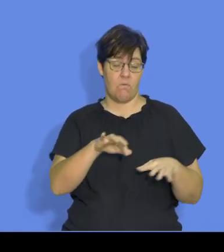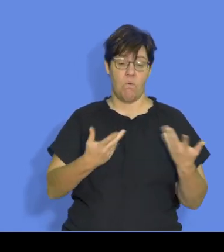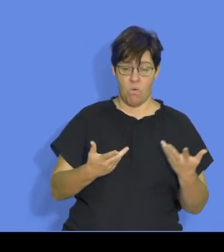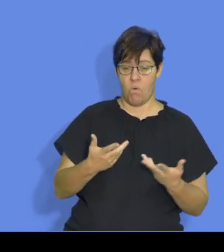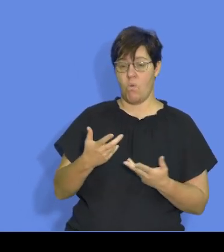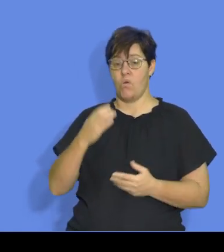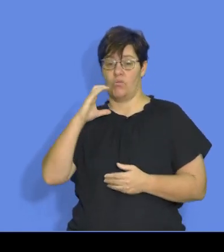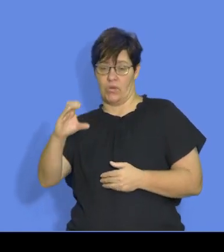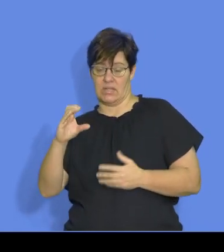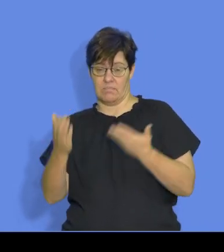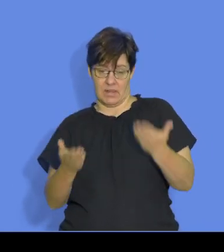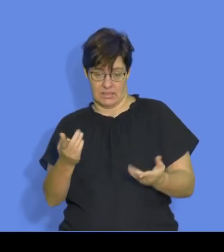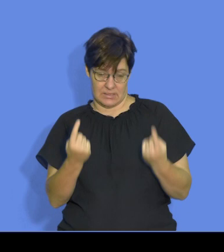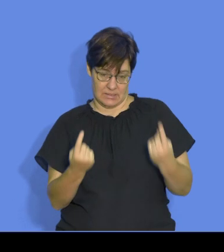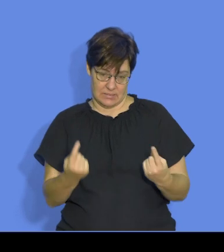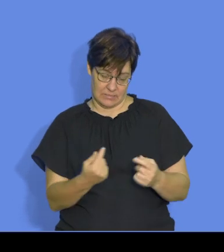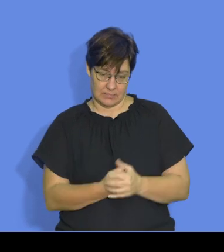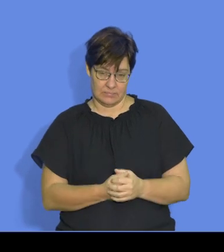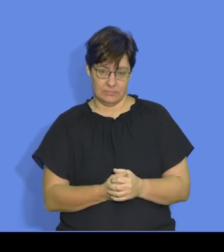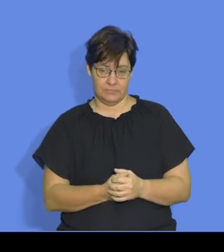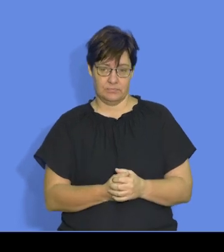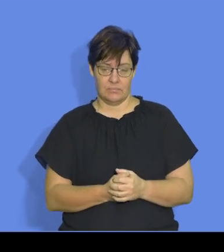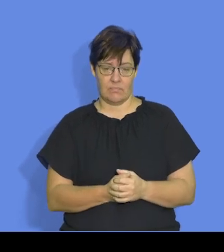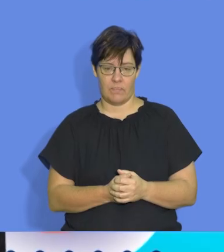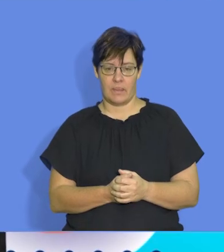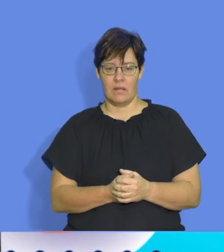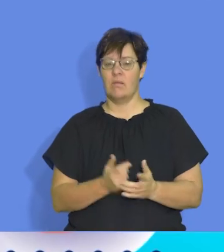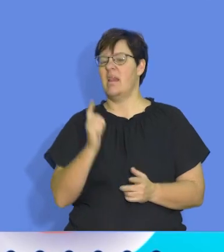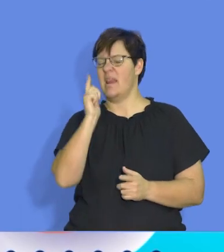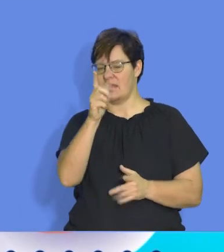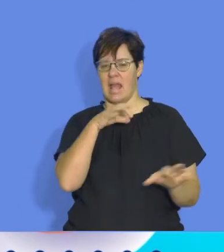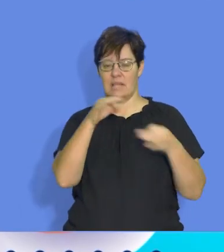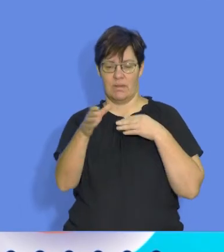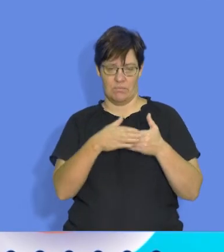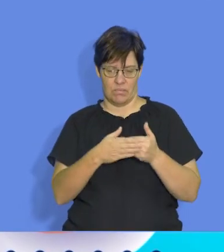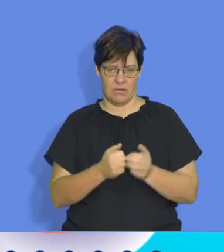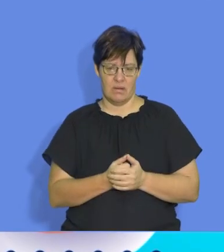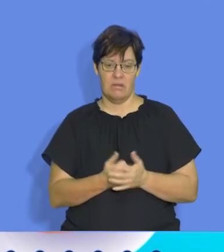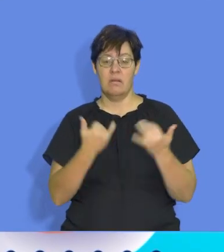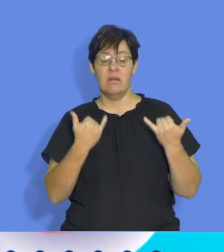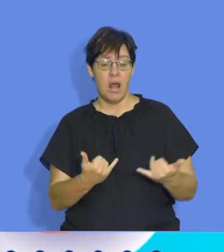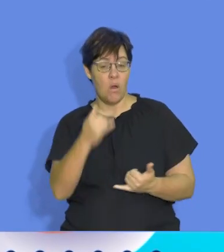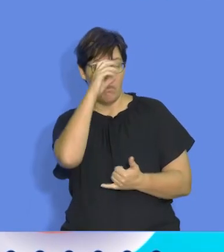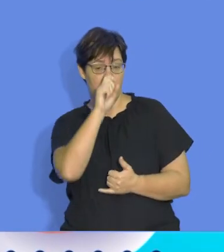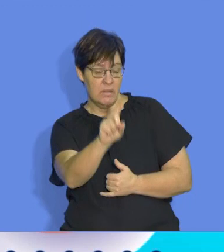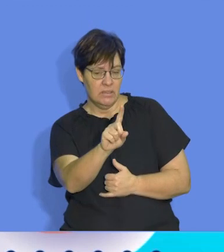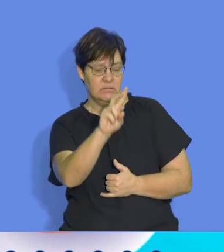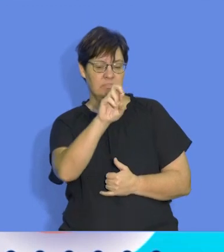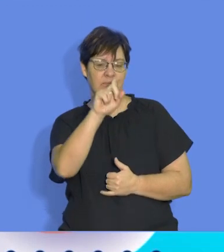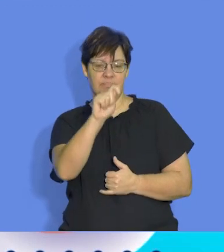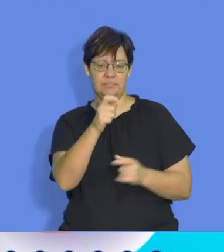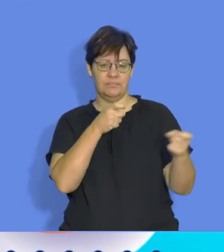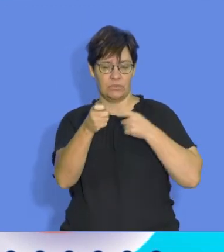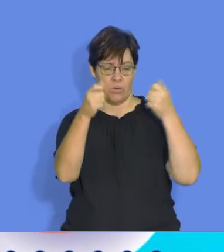a credit balance. Right, but obviously more about that later. For now, just remember that your VAT control